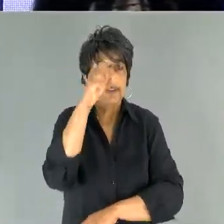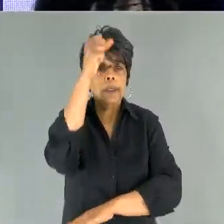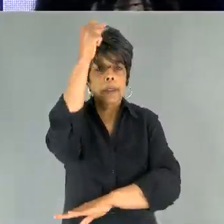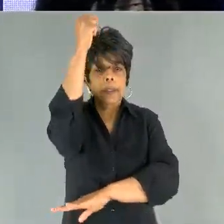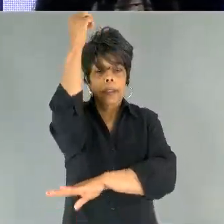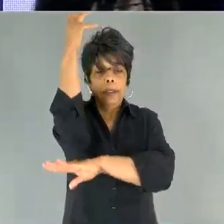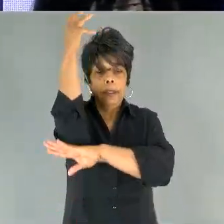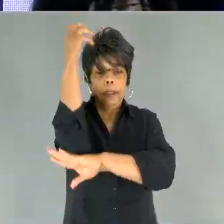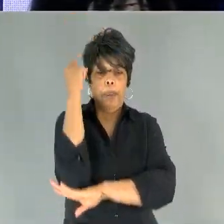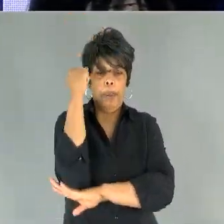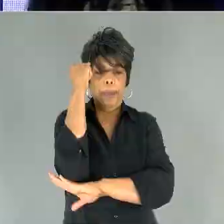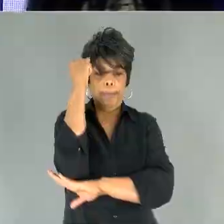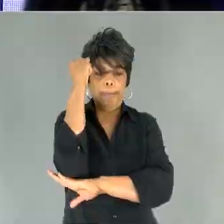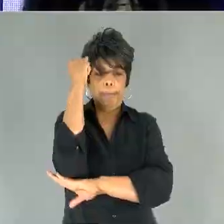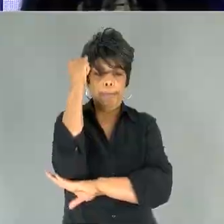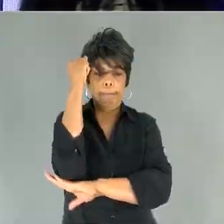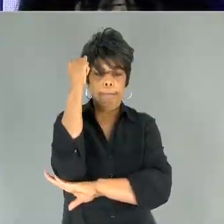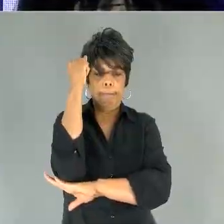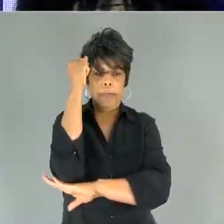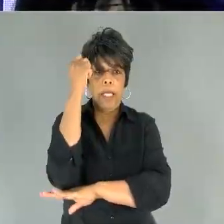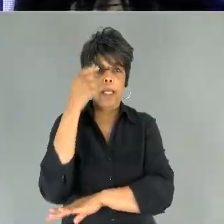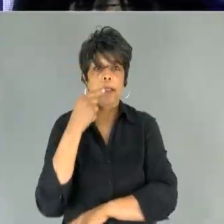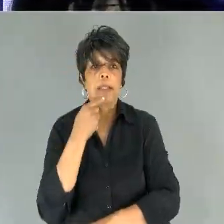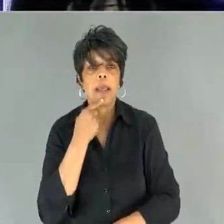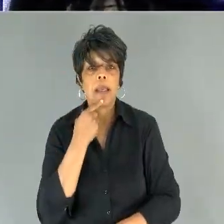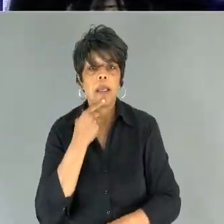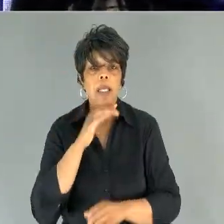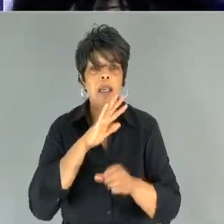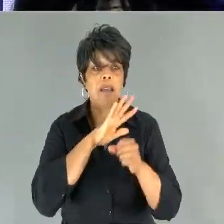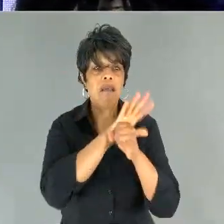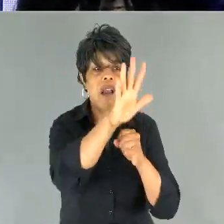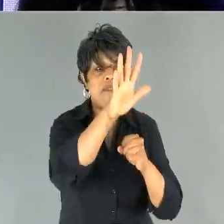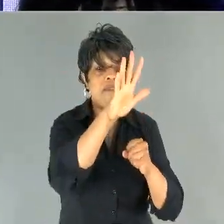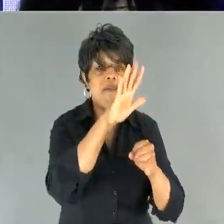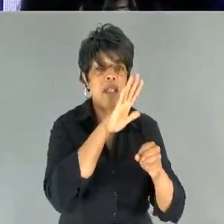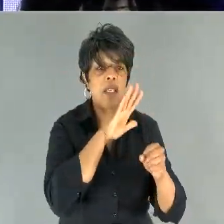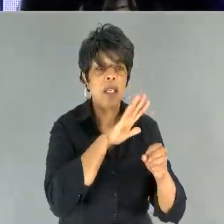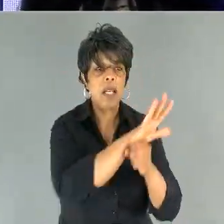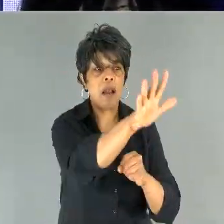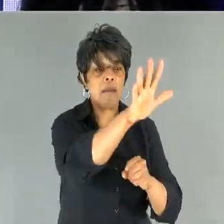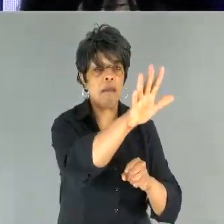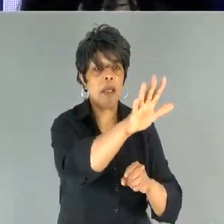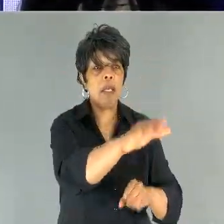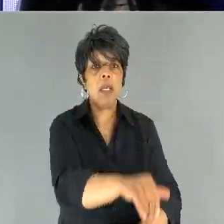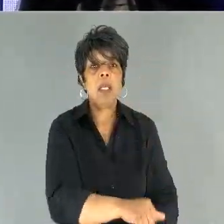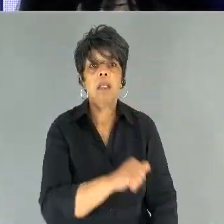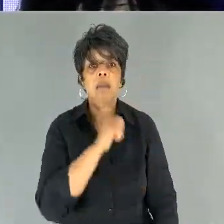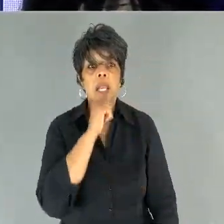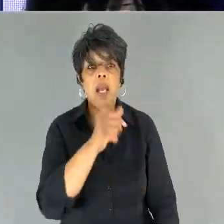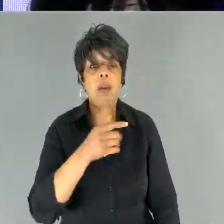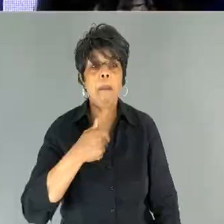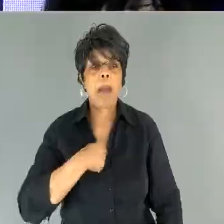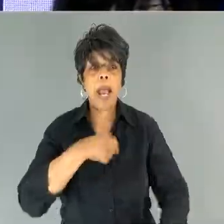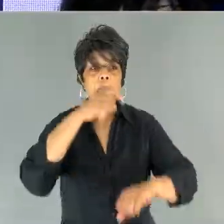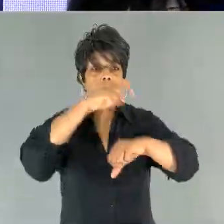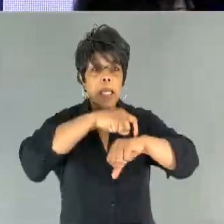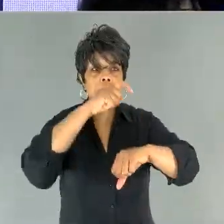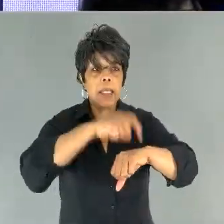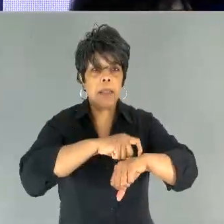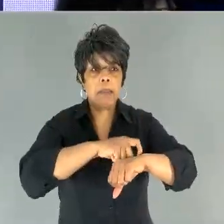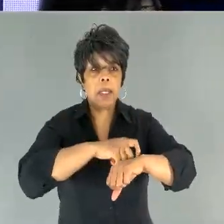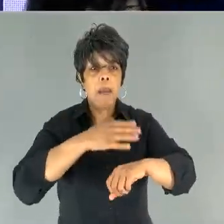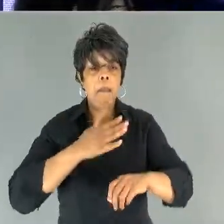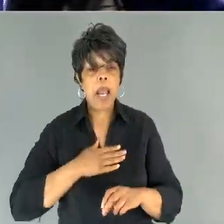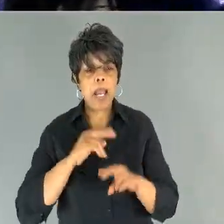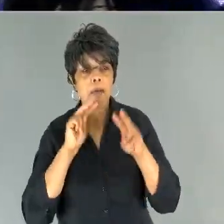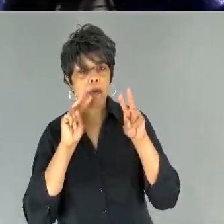said, enough is enough, not on my